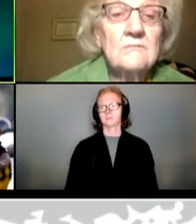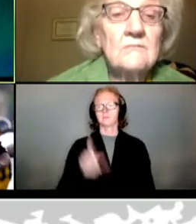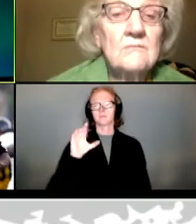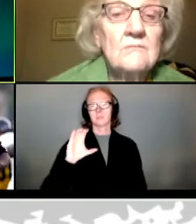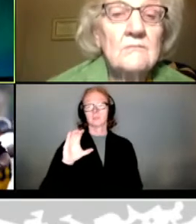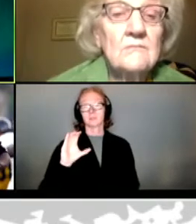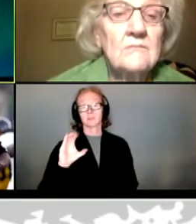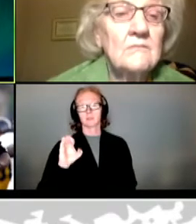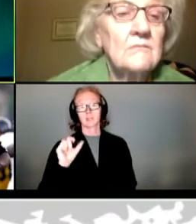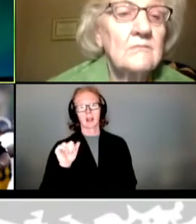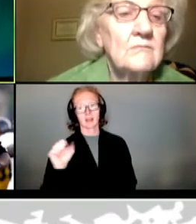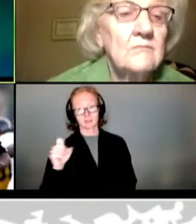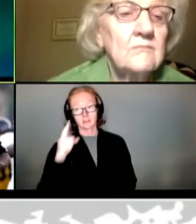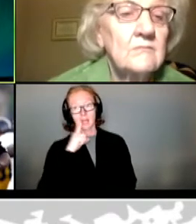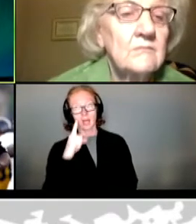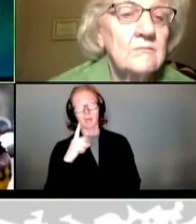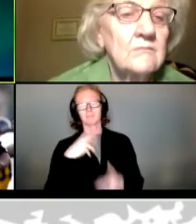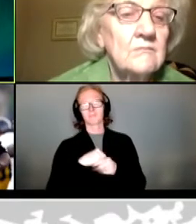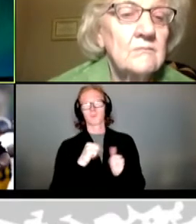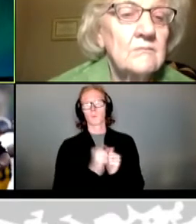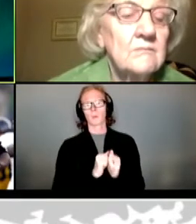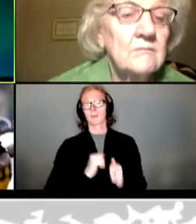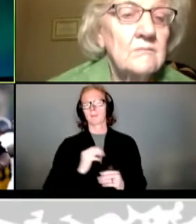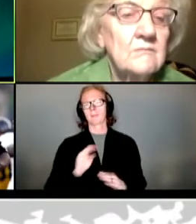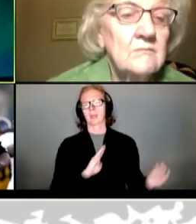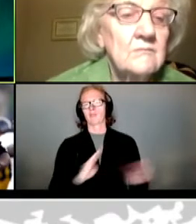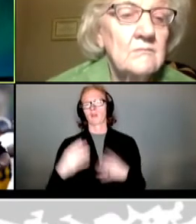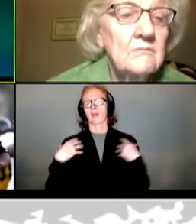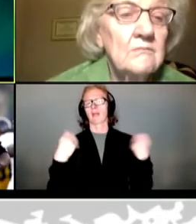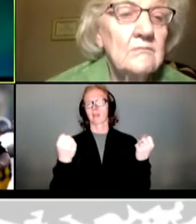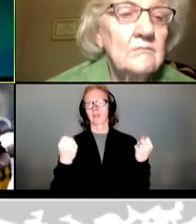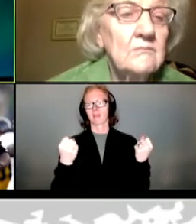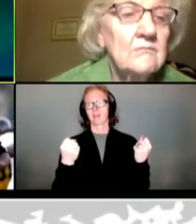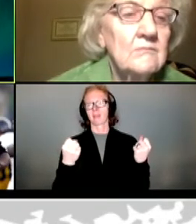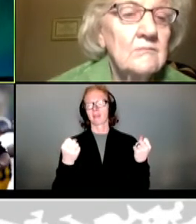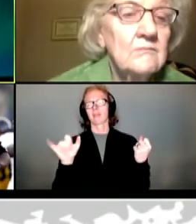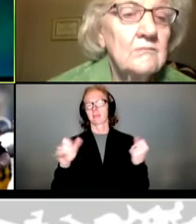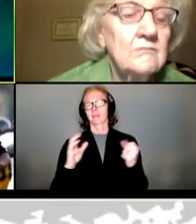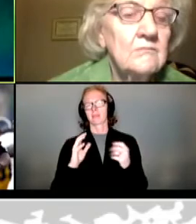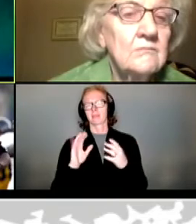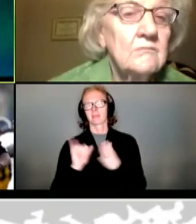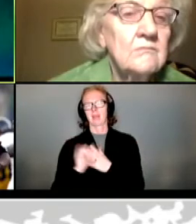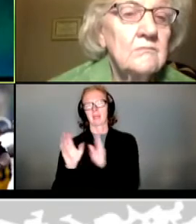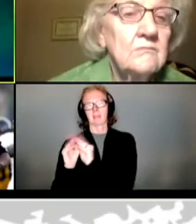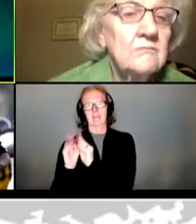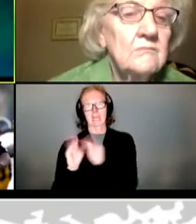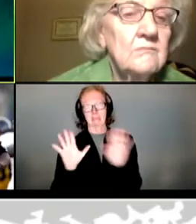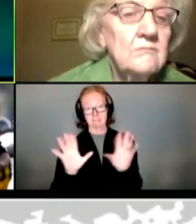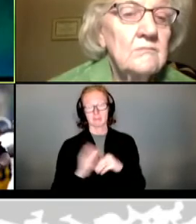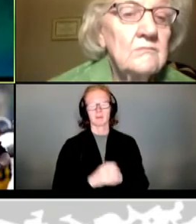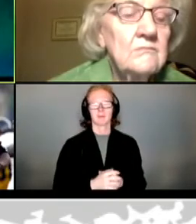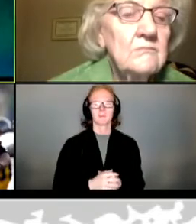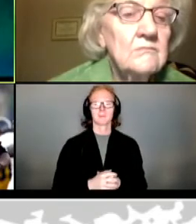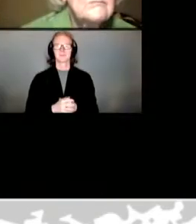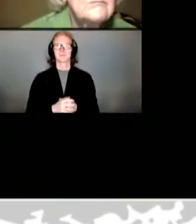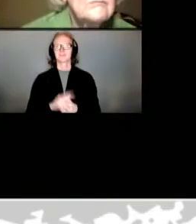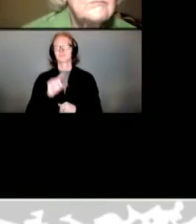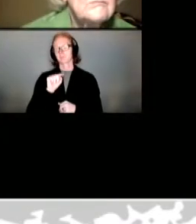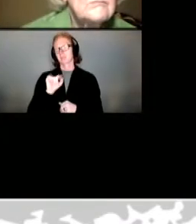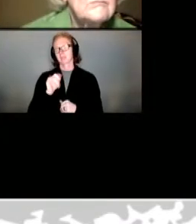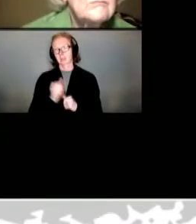know, as a member of the behavioral health community, committee, subcommittee, that Tia and